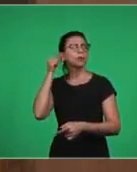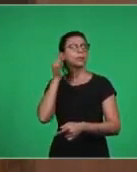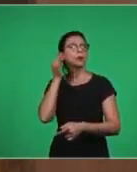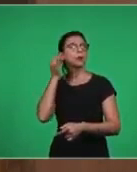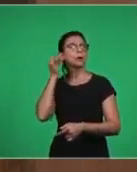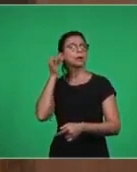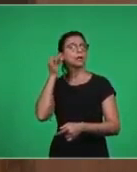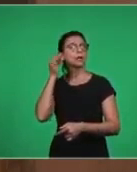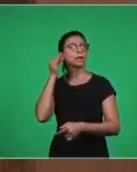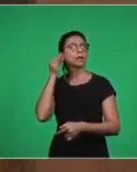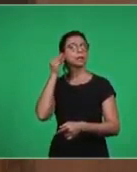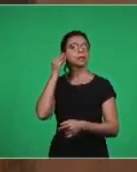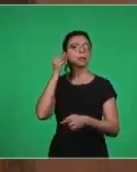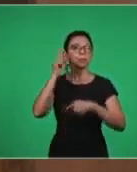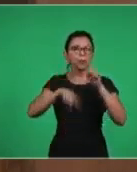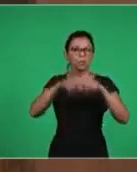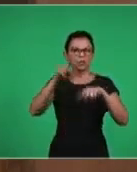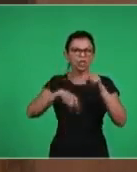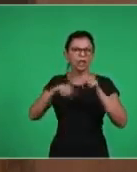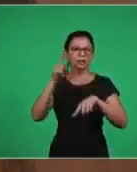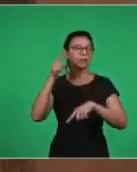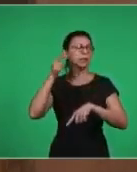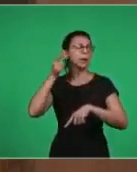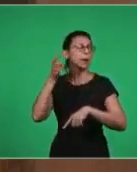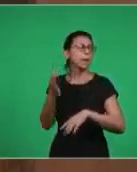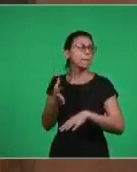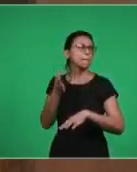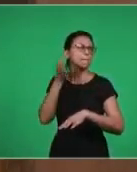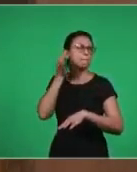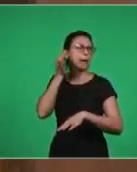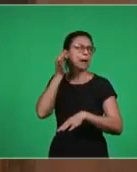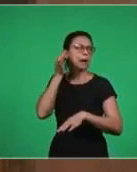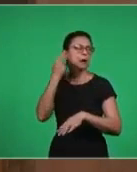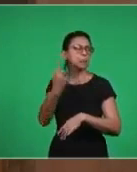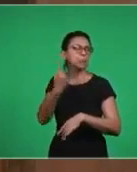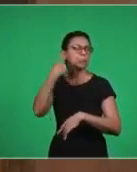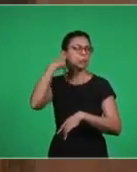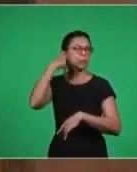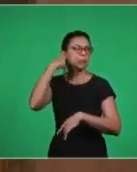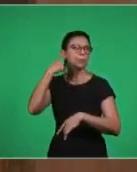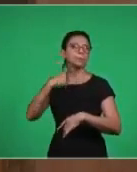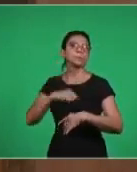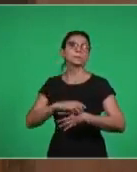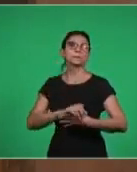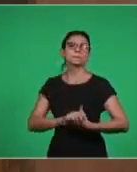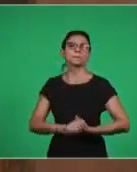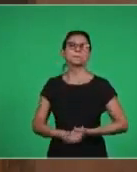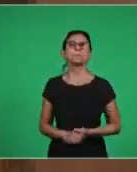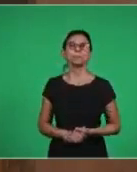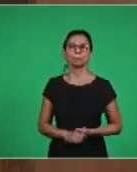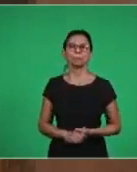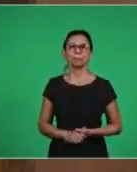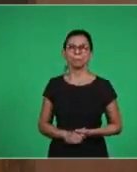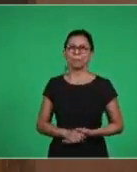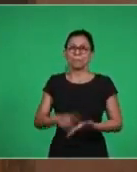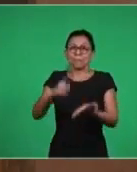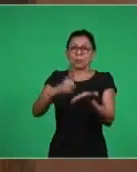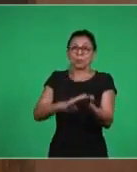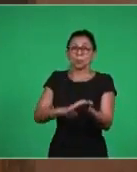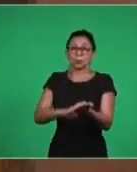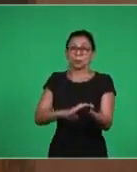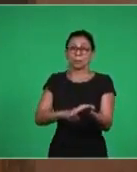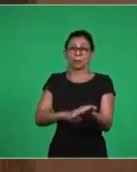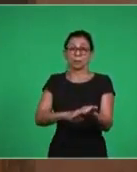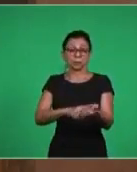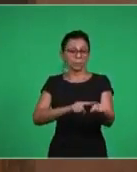They used the sovelo, or they would pierce the ear. And it